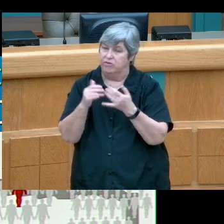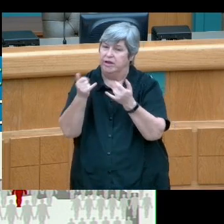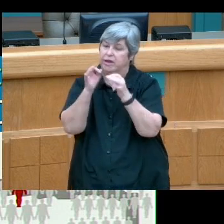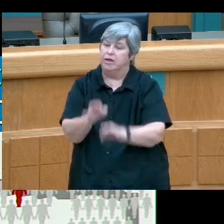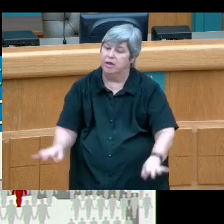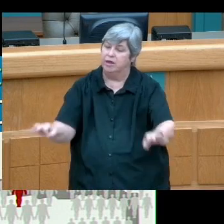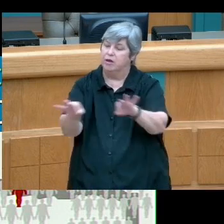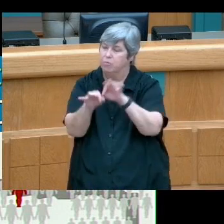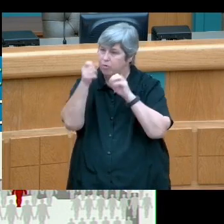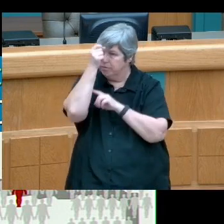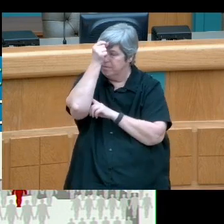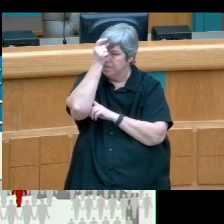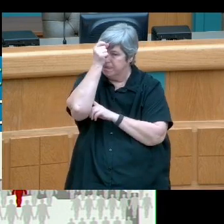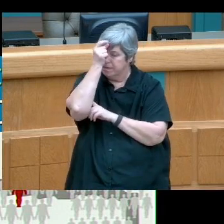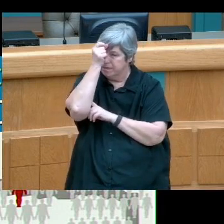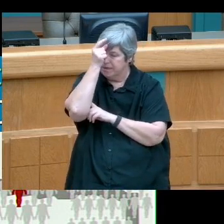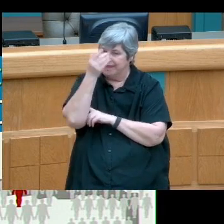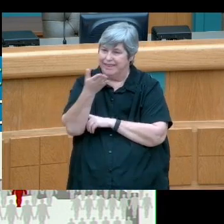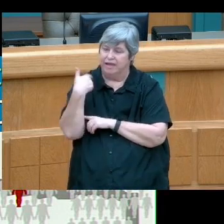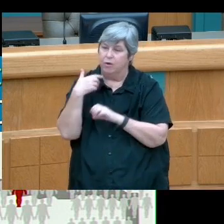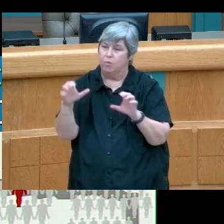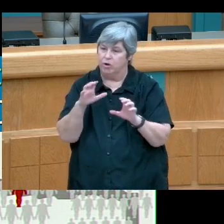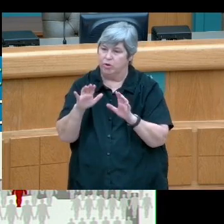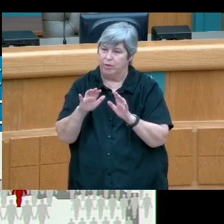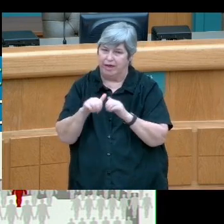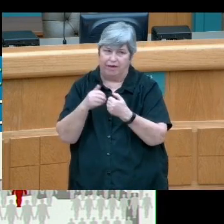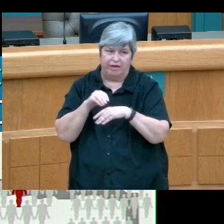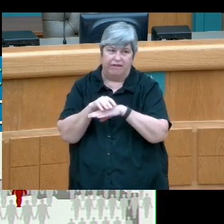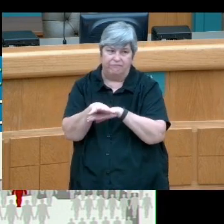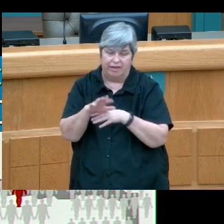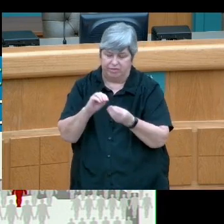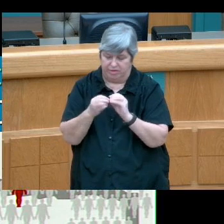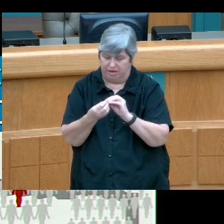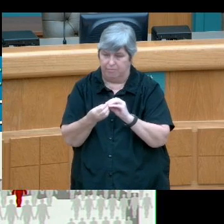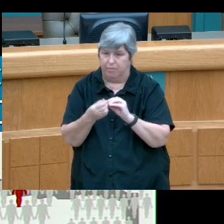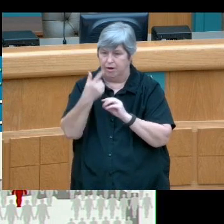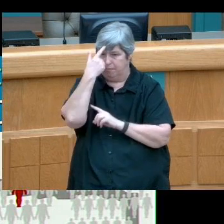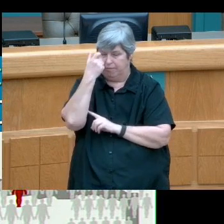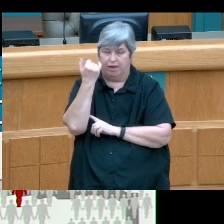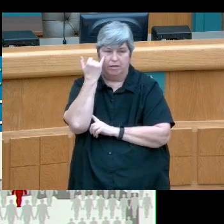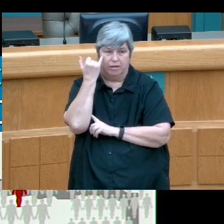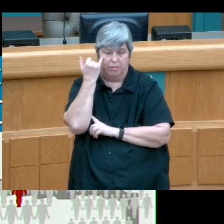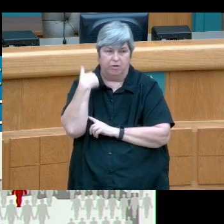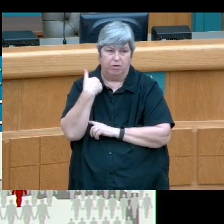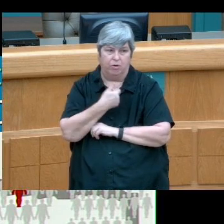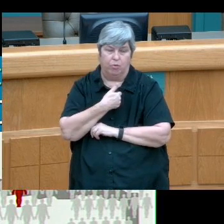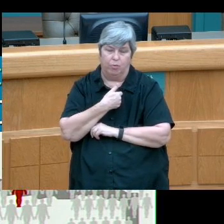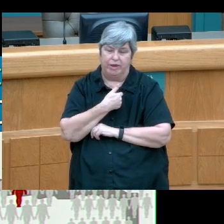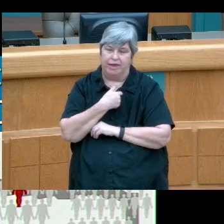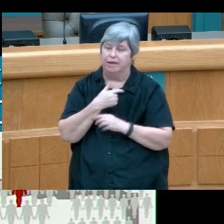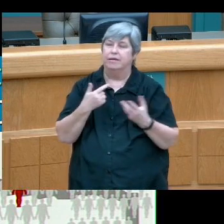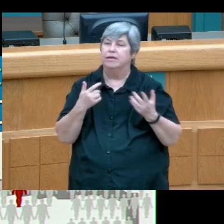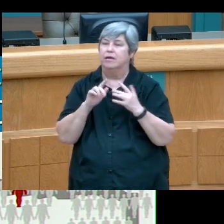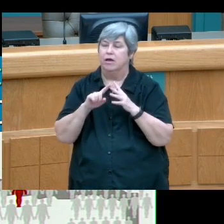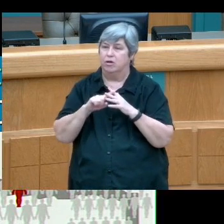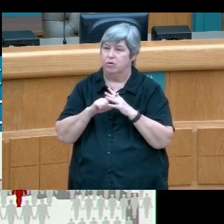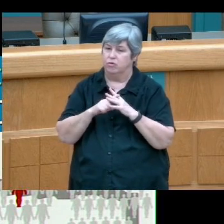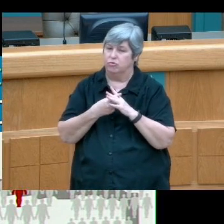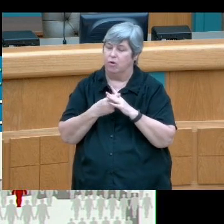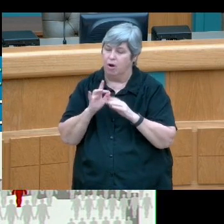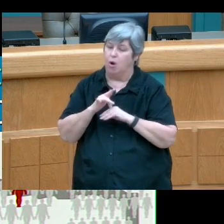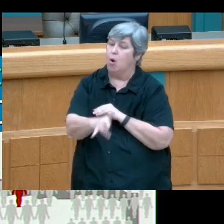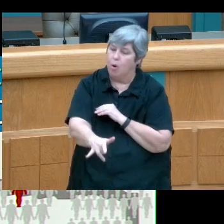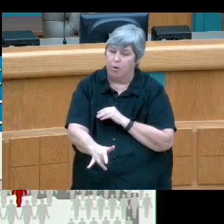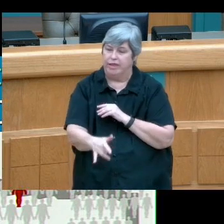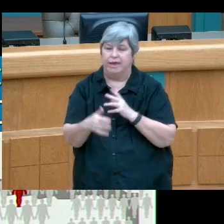important to understand how what we're doing affects this number. Because if we back off early and the embers are still burning